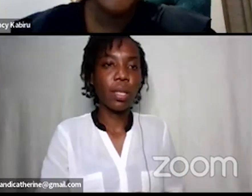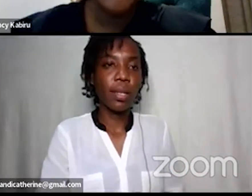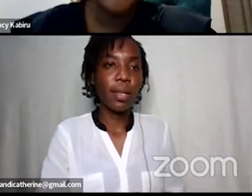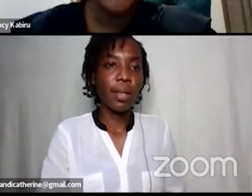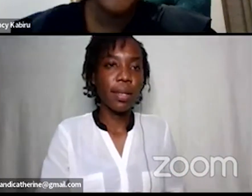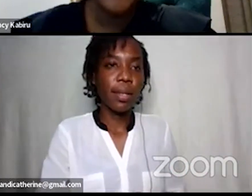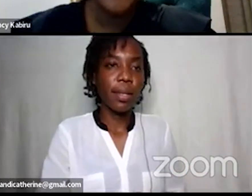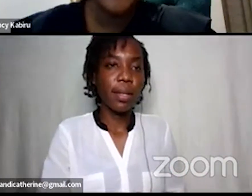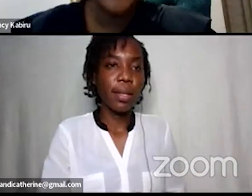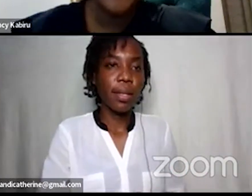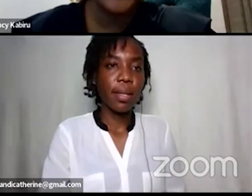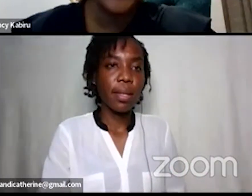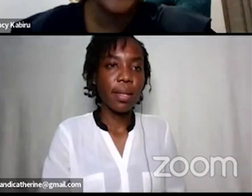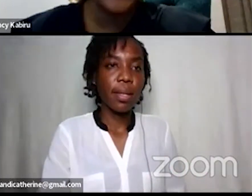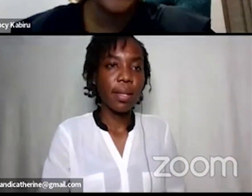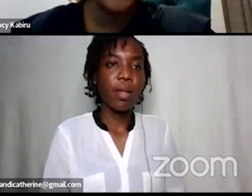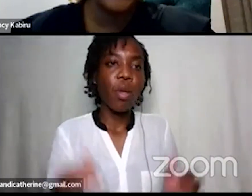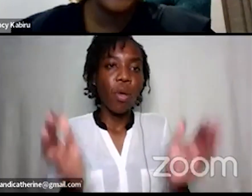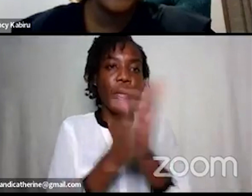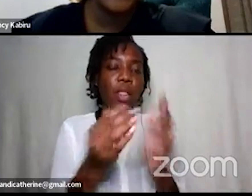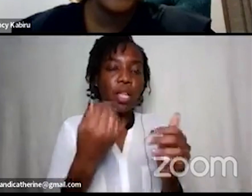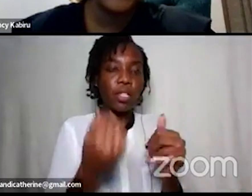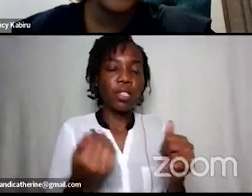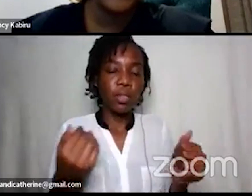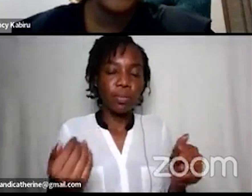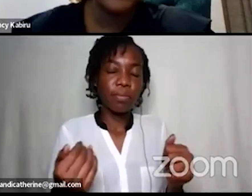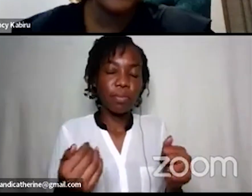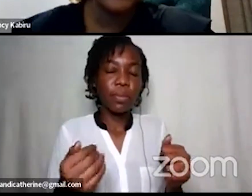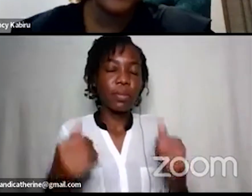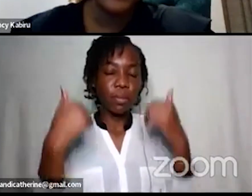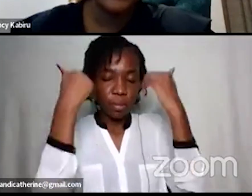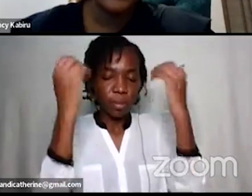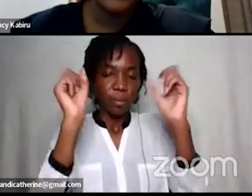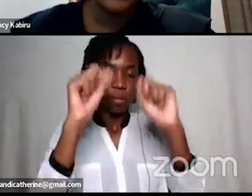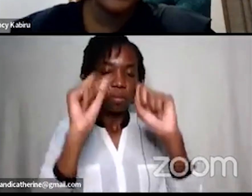with childhood depression, can it reoccur in adulthood?